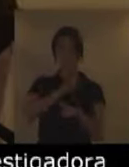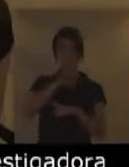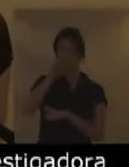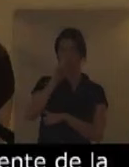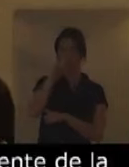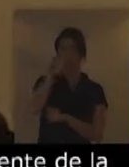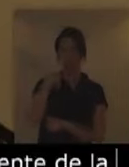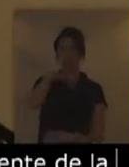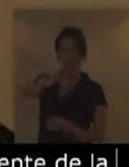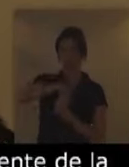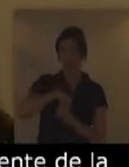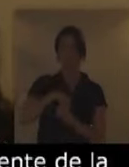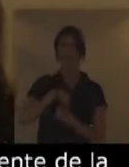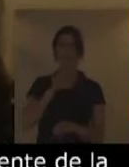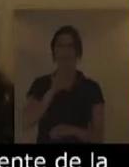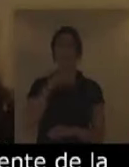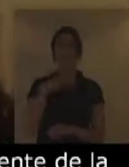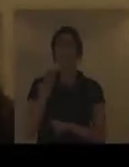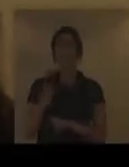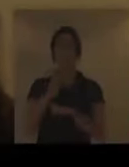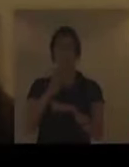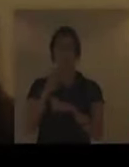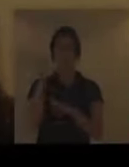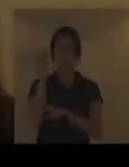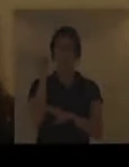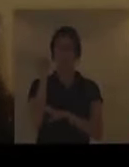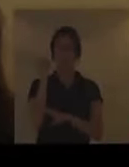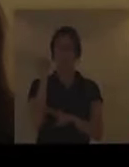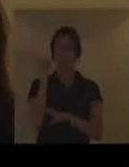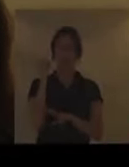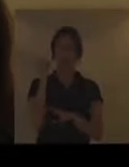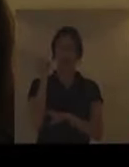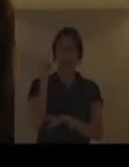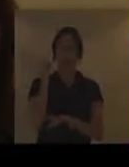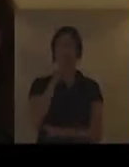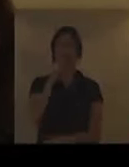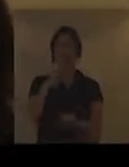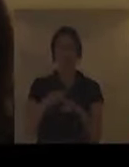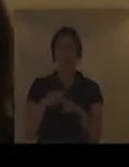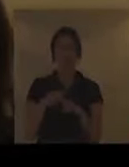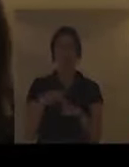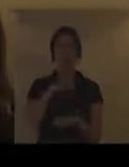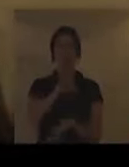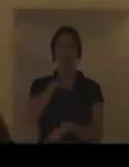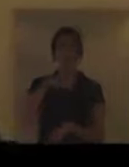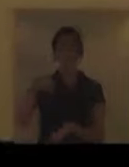is part of the ONCE Foundation. She is going to give a presentation which is called the